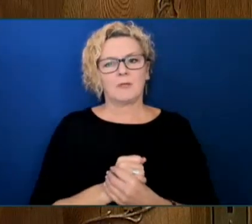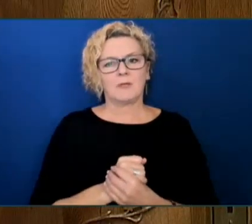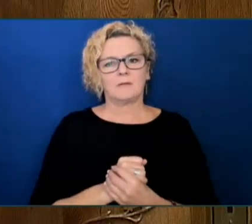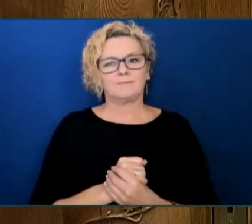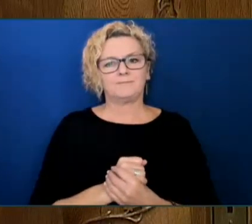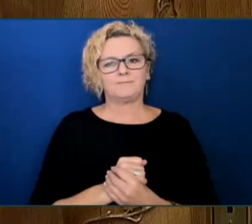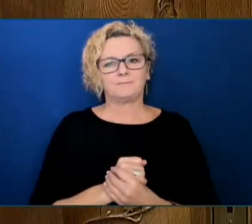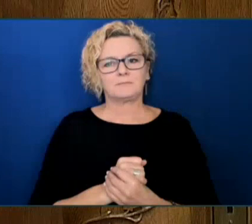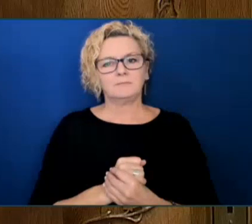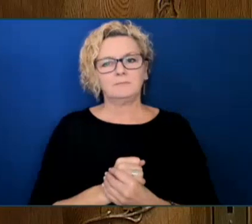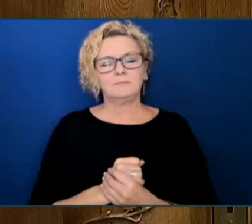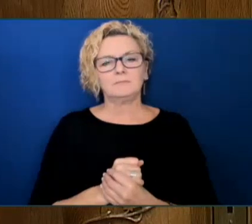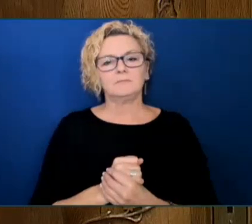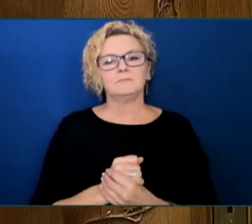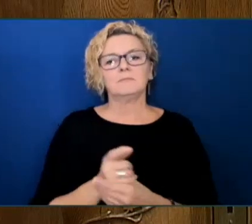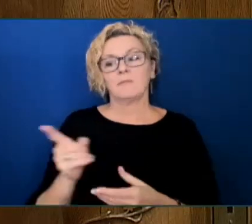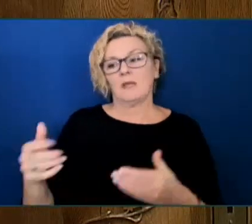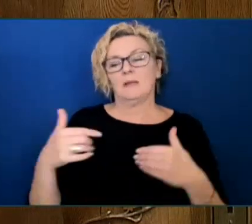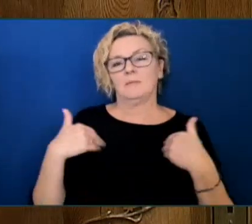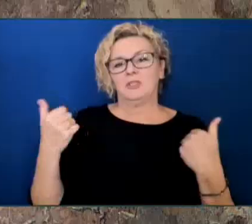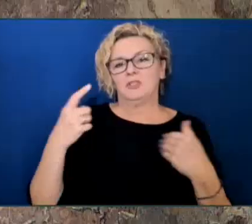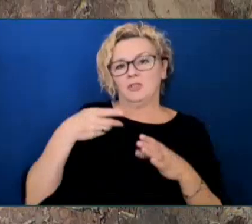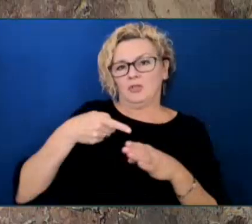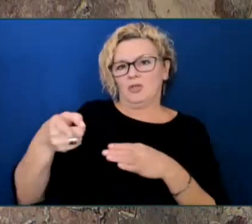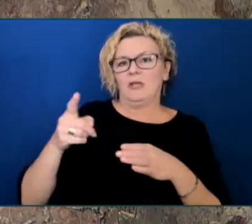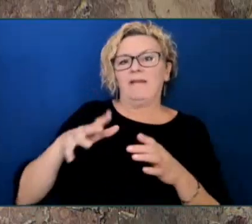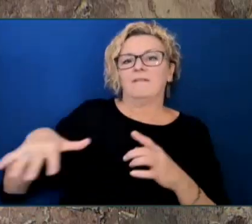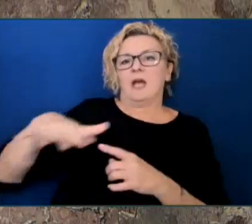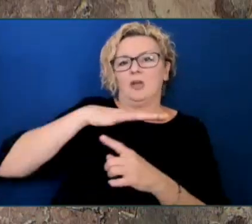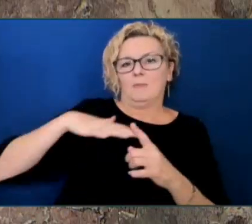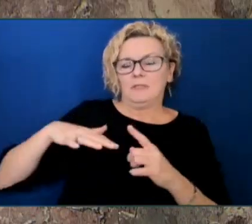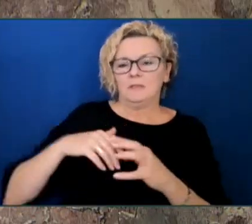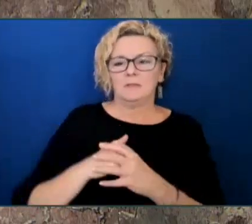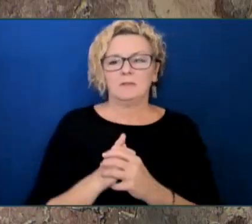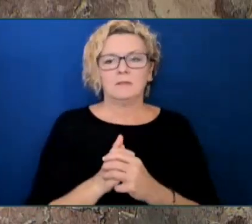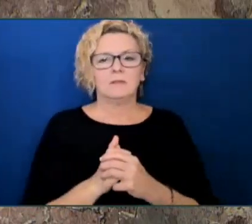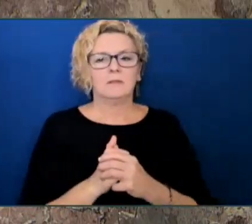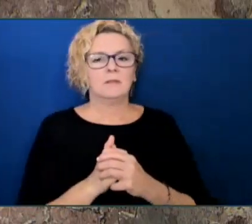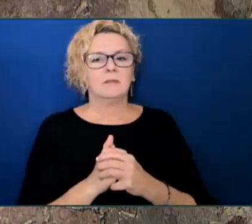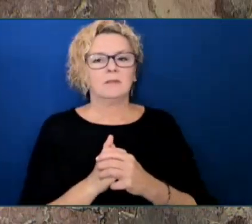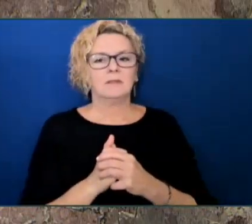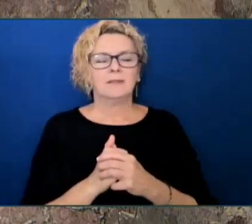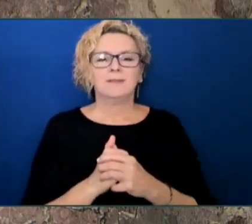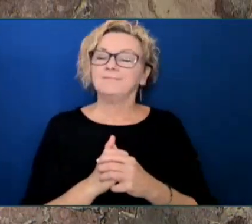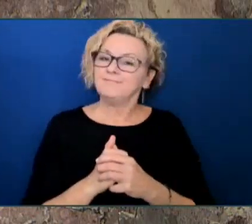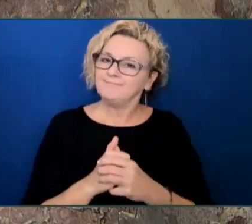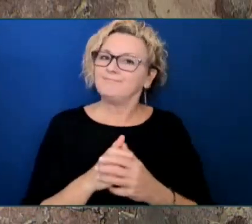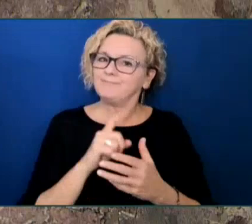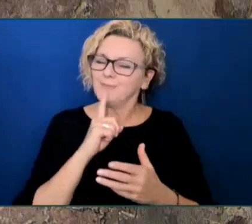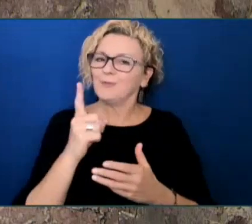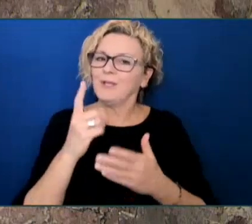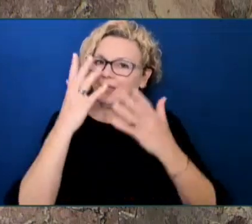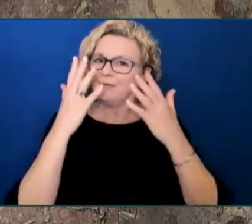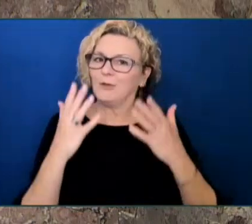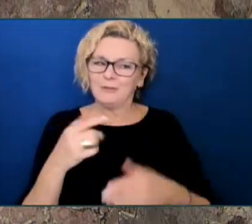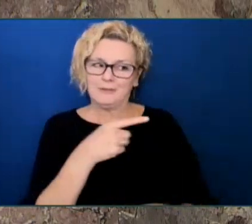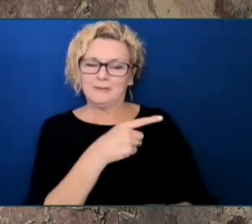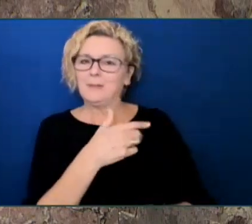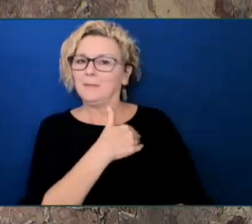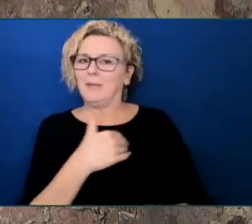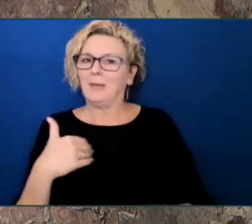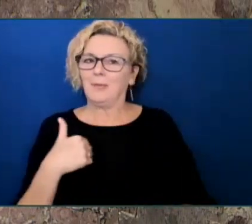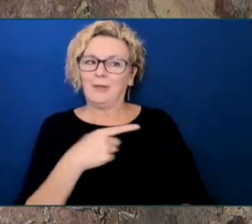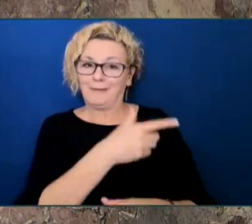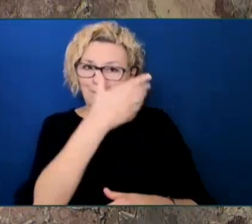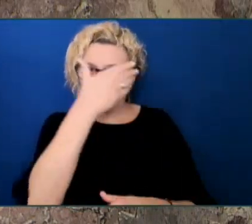Minister of Environment. Thank you very much, Mr. Speaker. It's unfortunate that the member opposite forgets that it was his